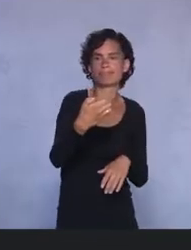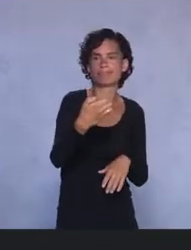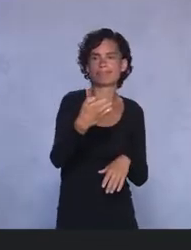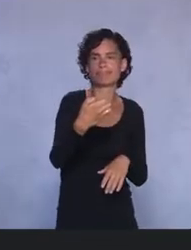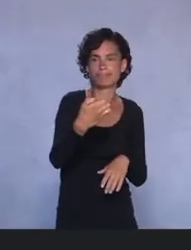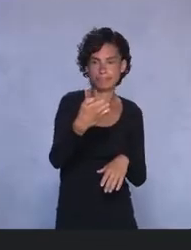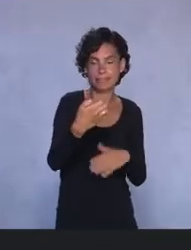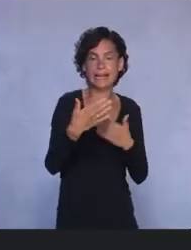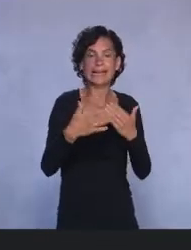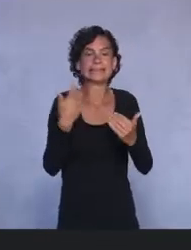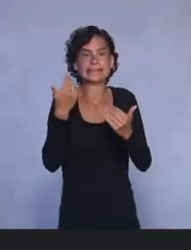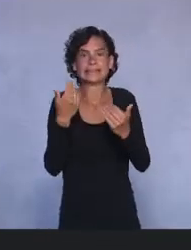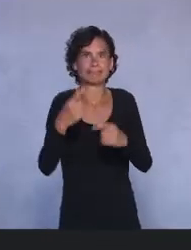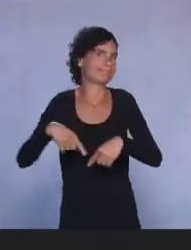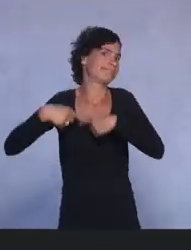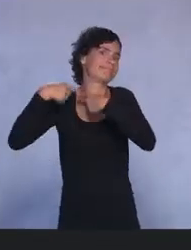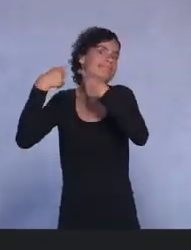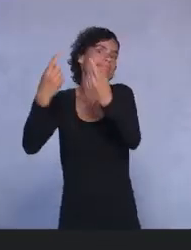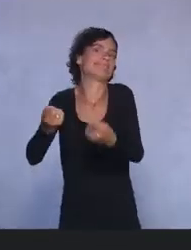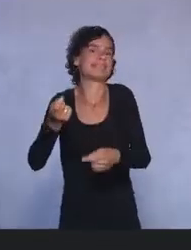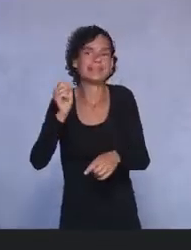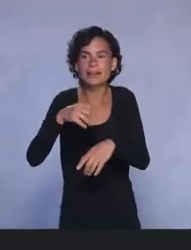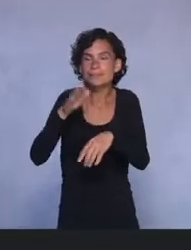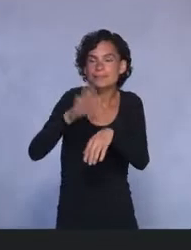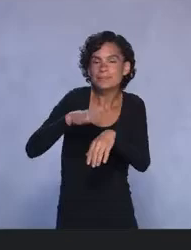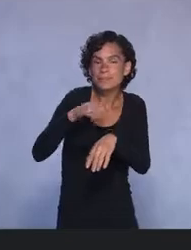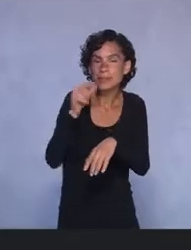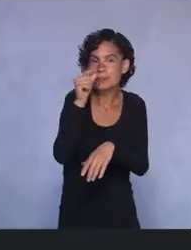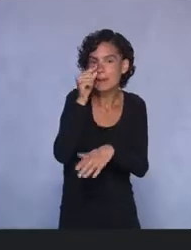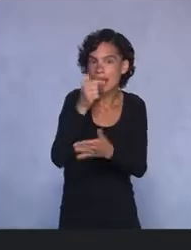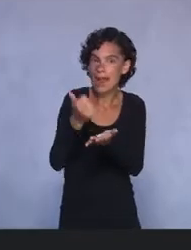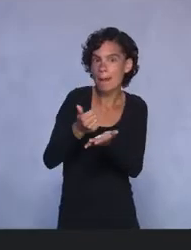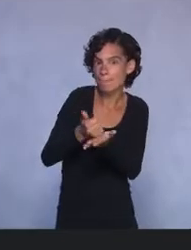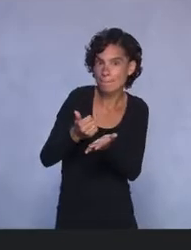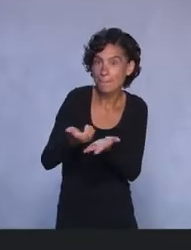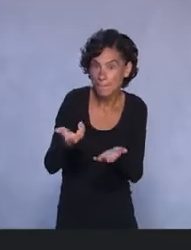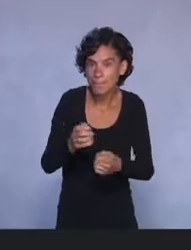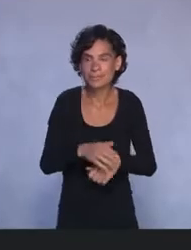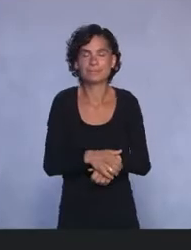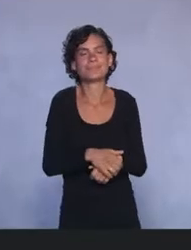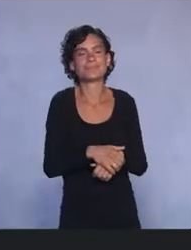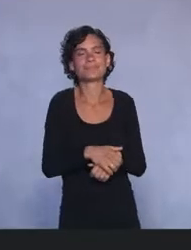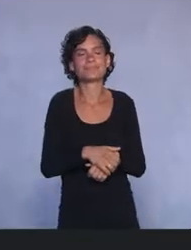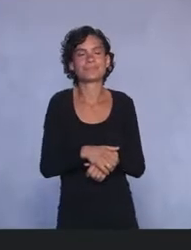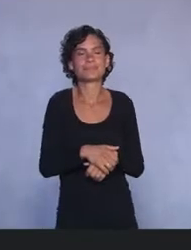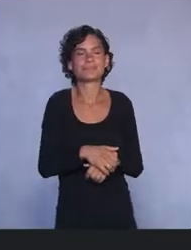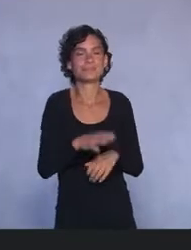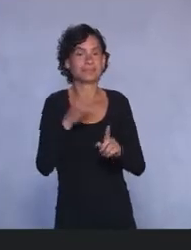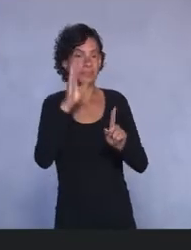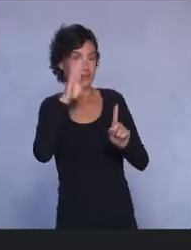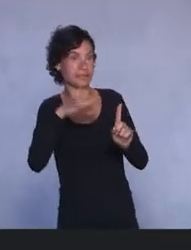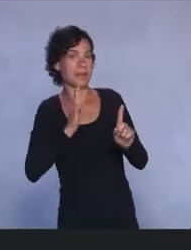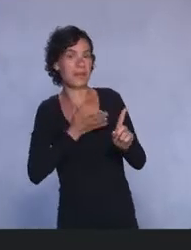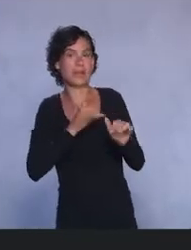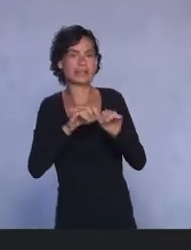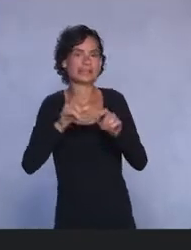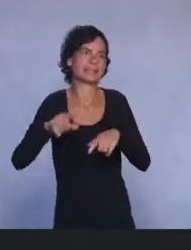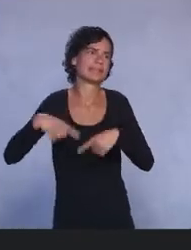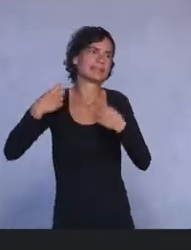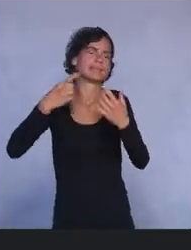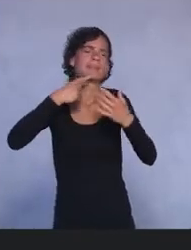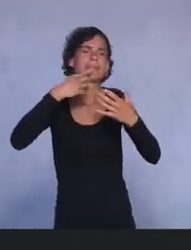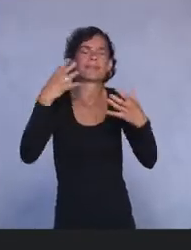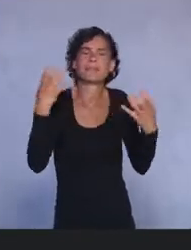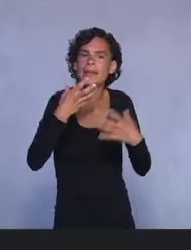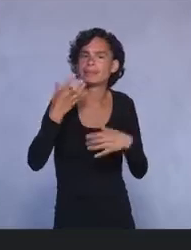than ever to harness the power of Google. Our engineers have done some pretty amazing work on performance in Android 12 to